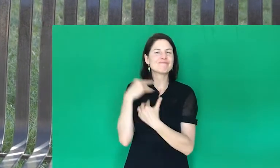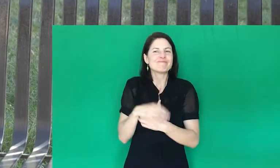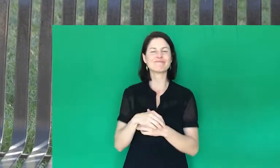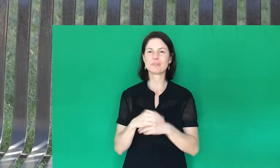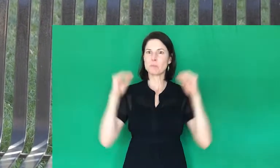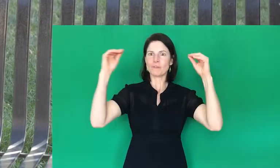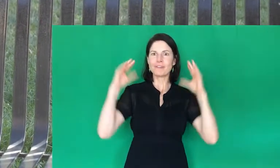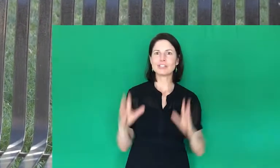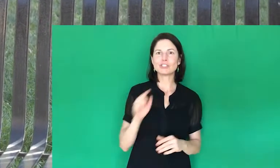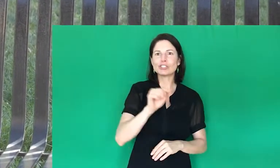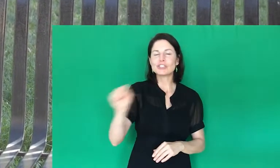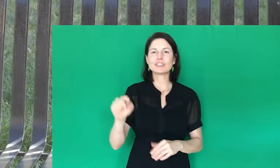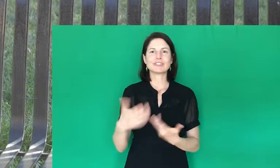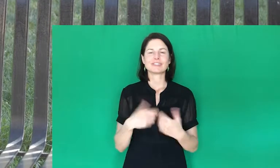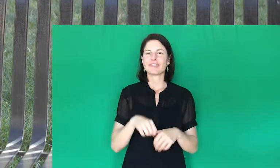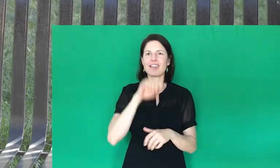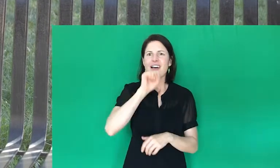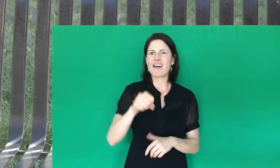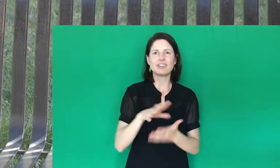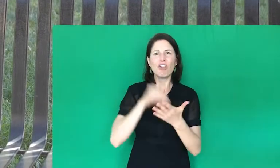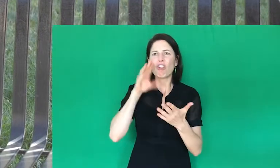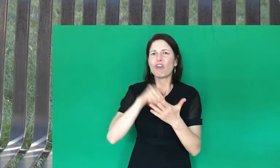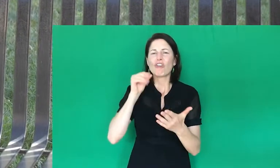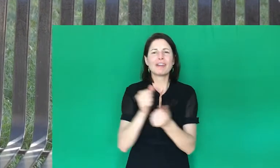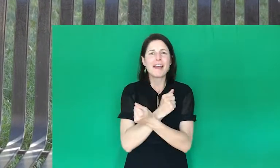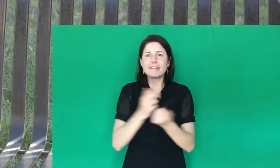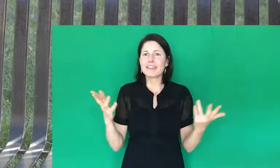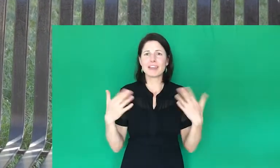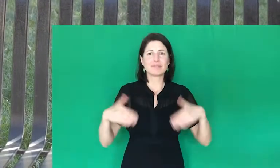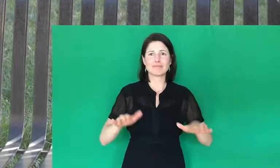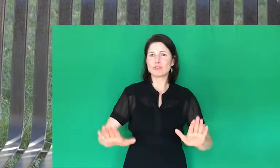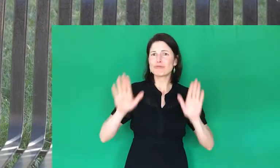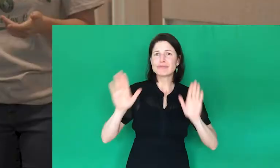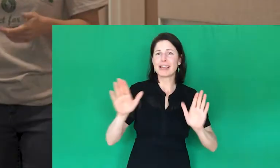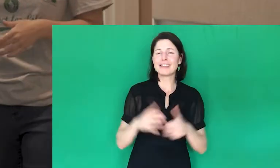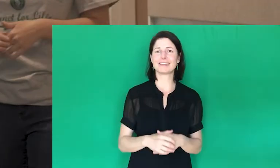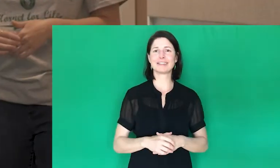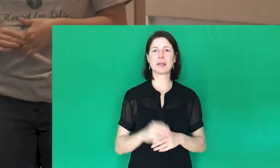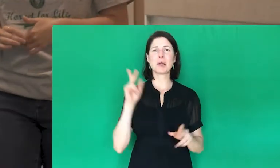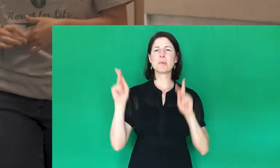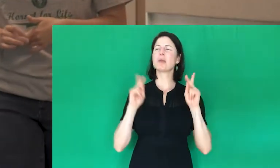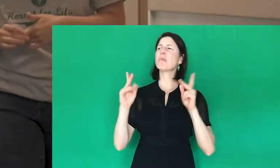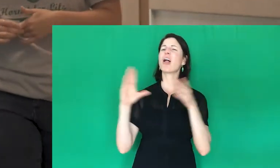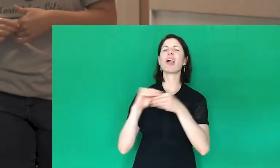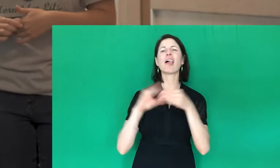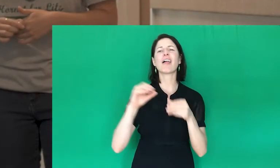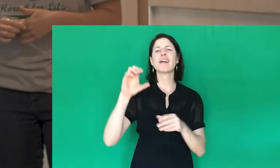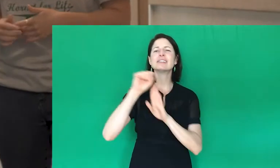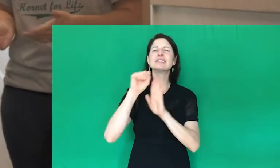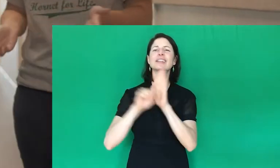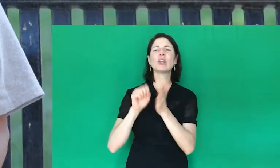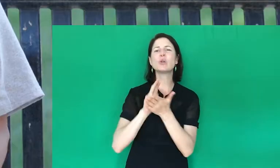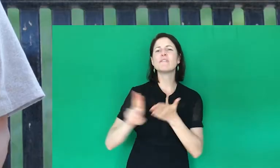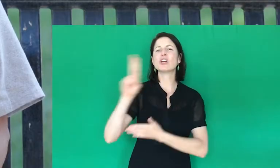the professors, I loved learning, and I loved learning everything. It was so great. When people say State